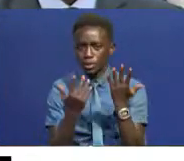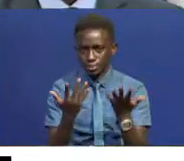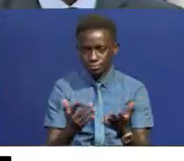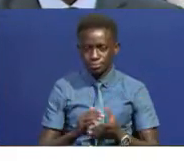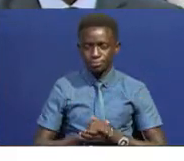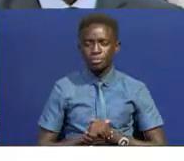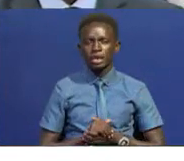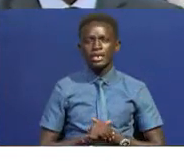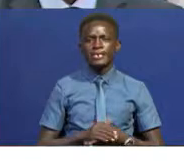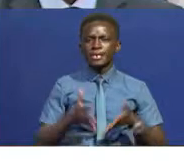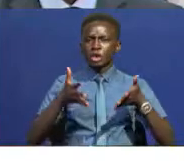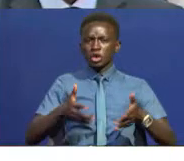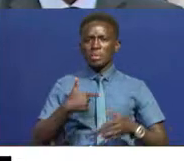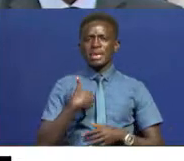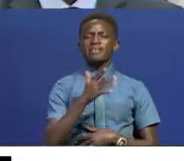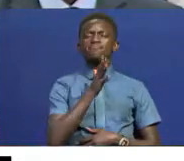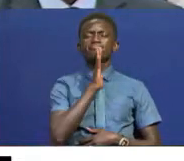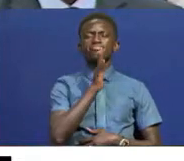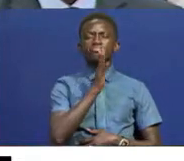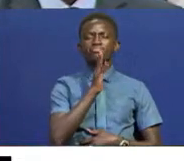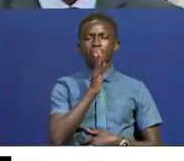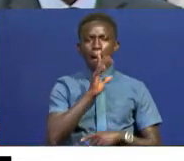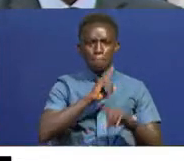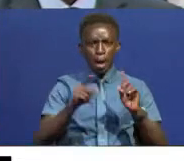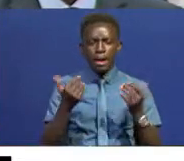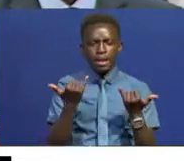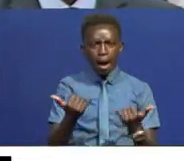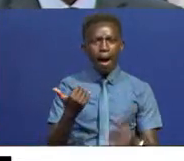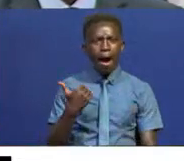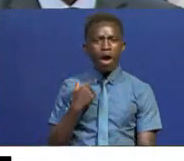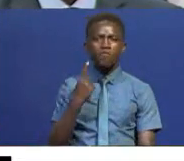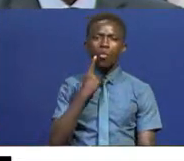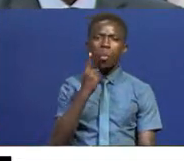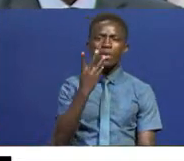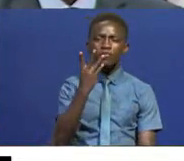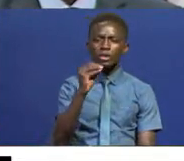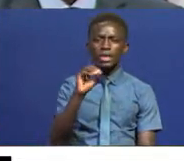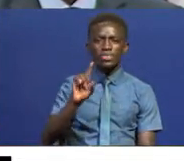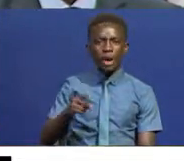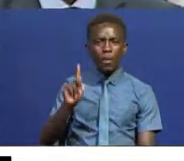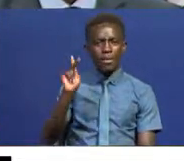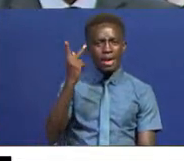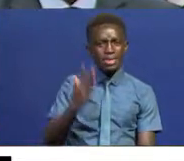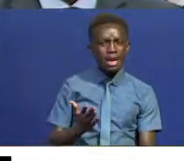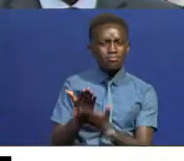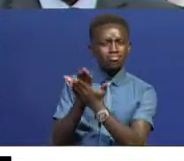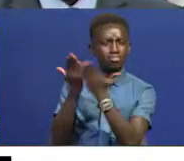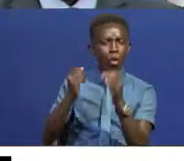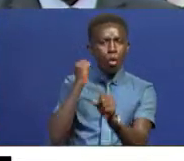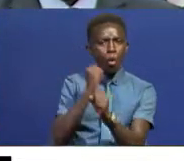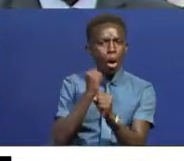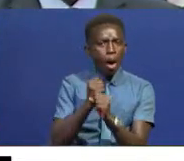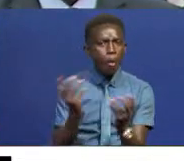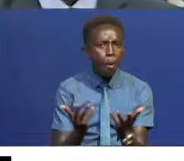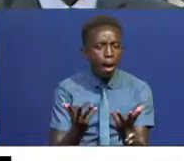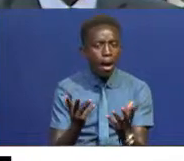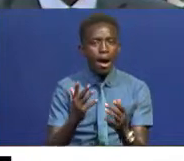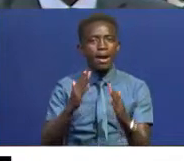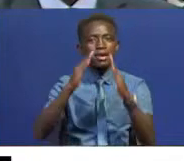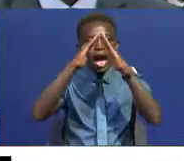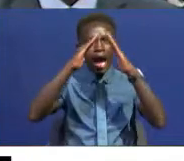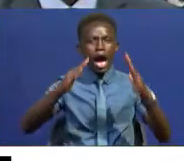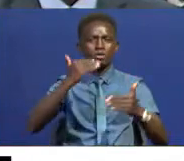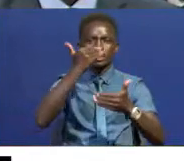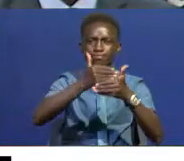today, we have 140,000 Kenyans working in our affordable housing program that were not